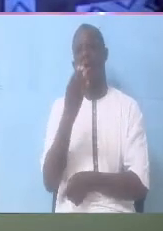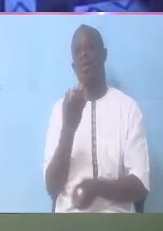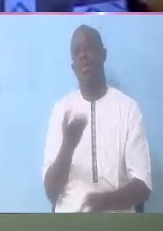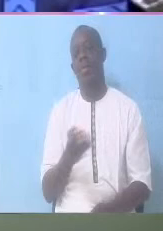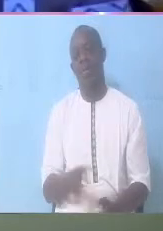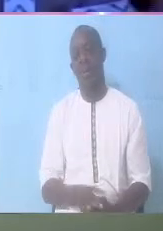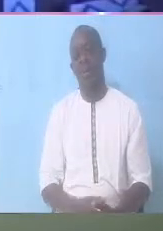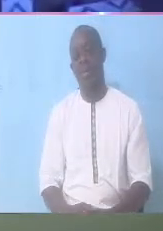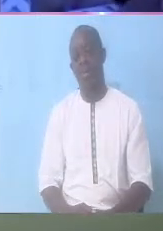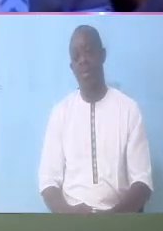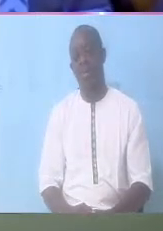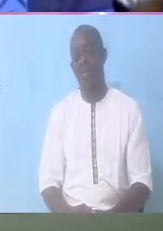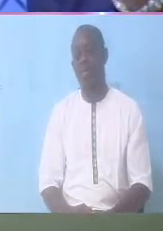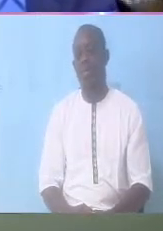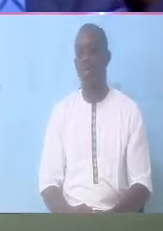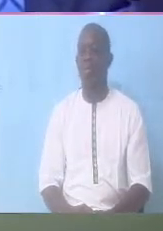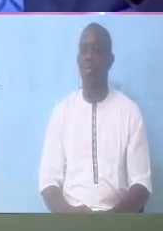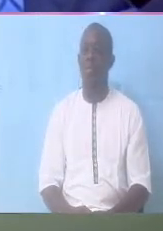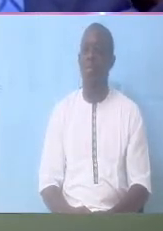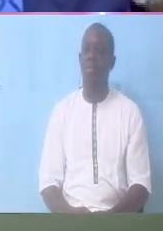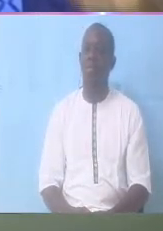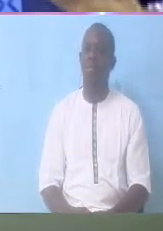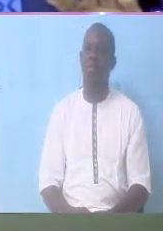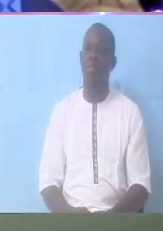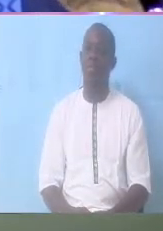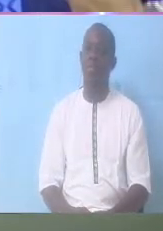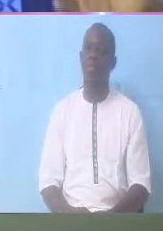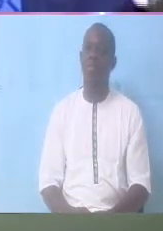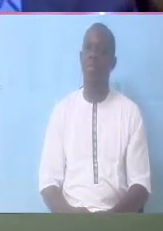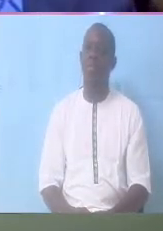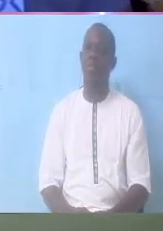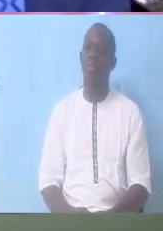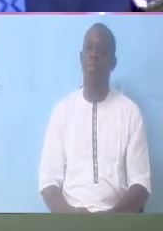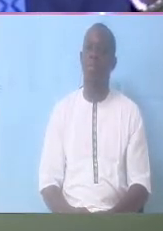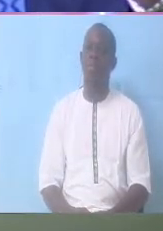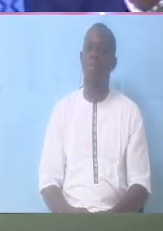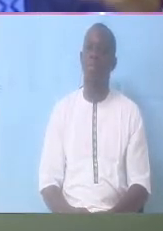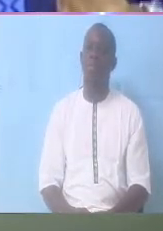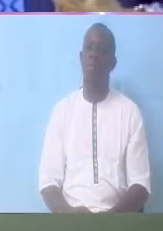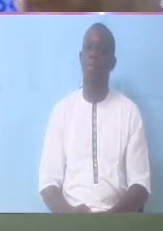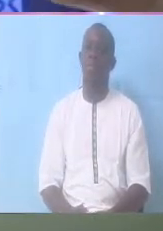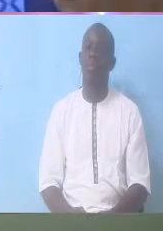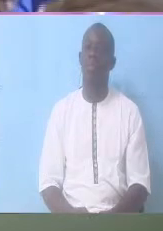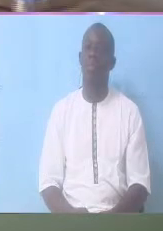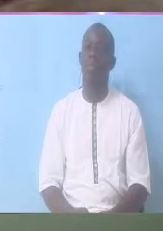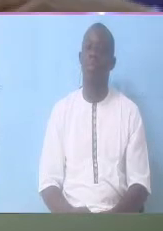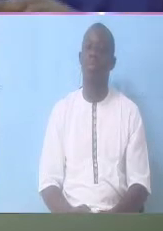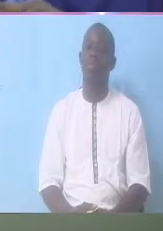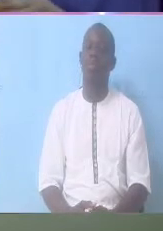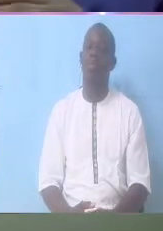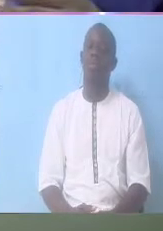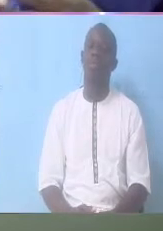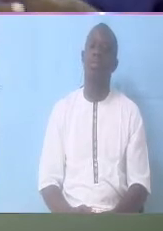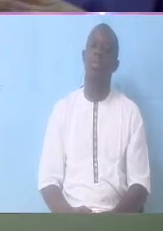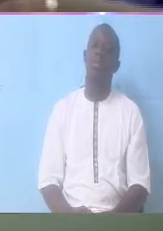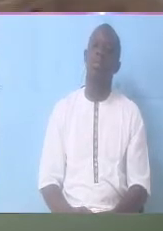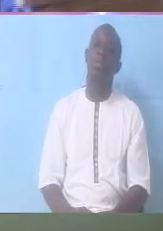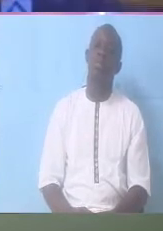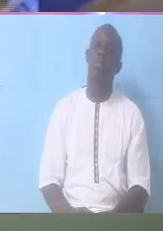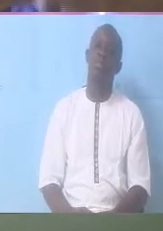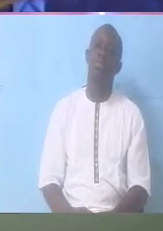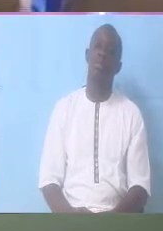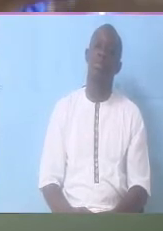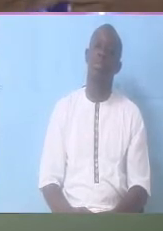my memory for the past 20 years. I have nothing to revisit. I have everything in my head. Okay. But I do not want to say things that I didn't hear from him,